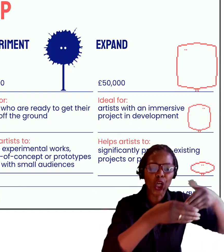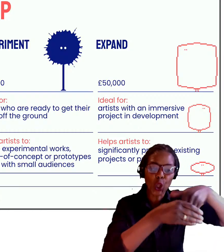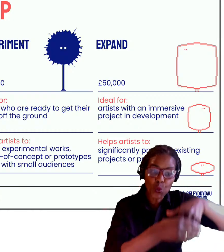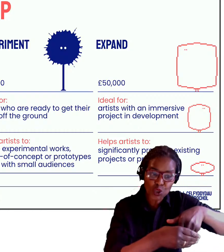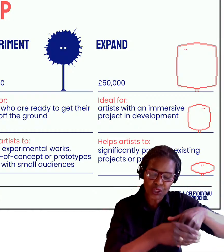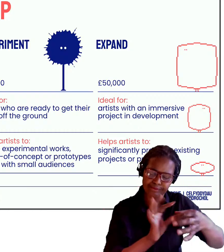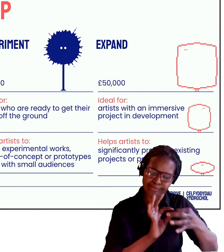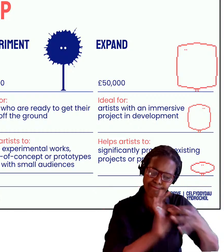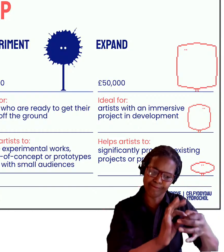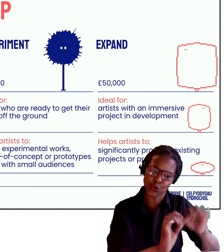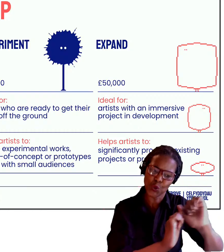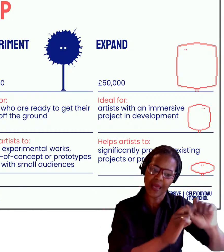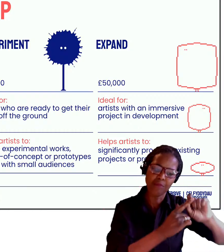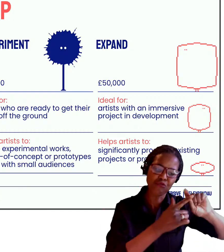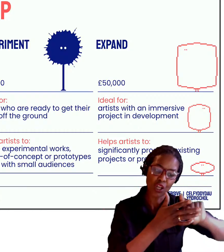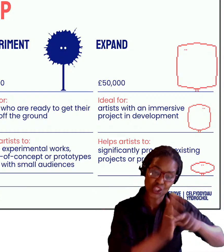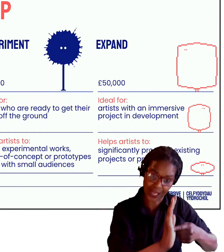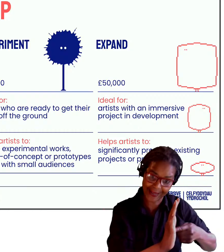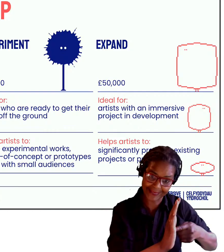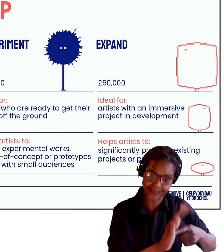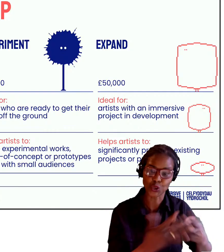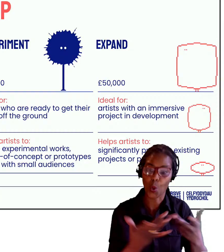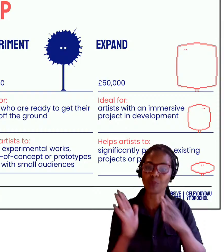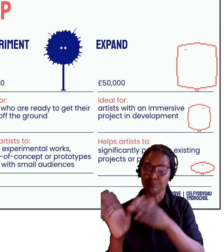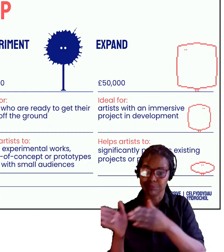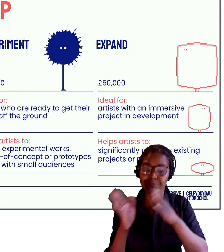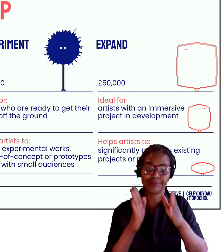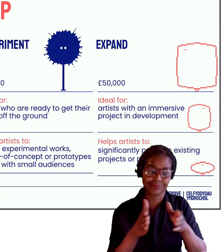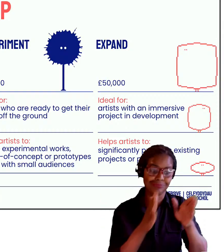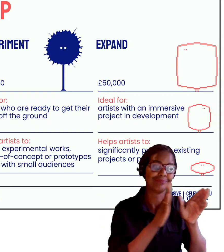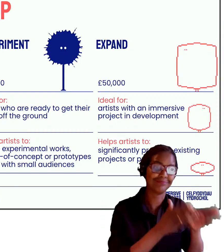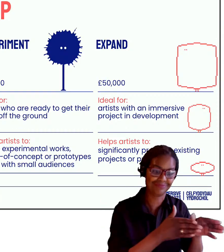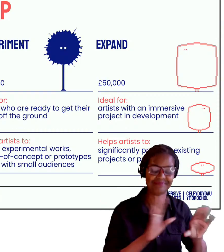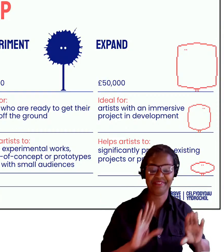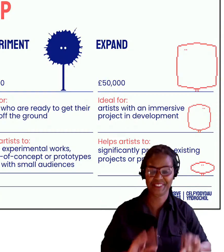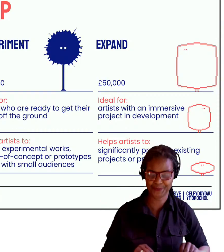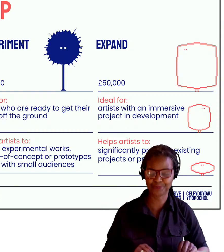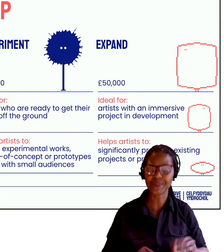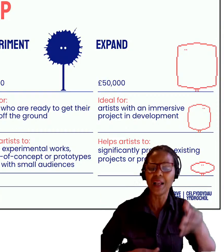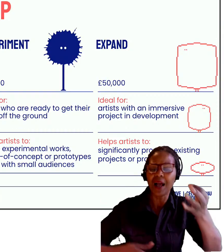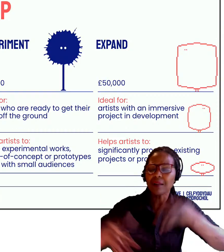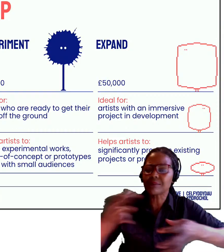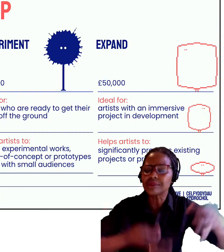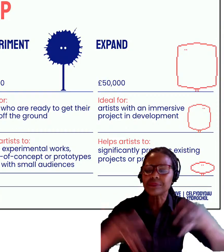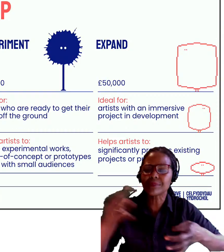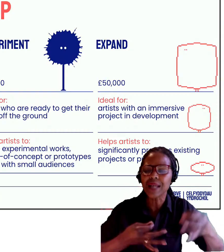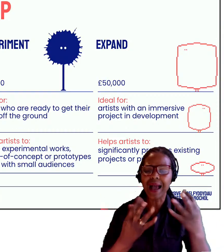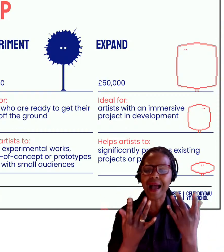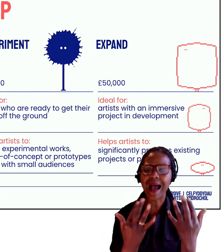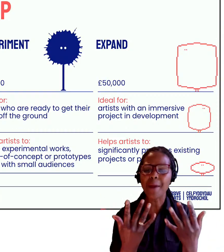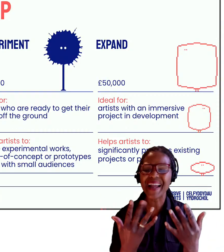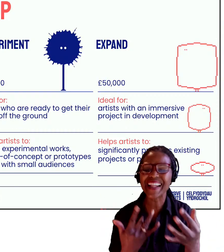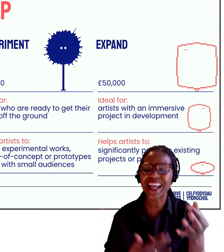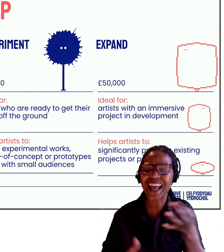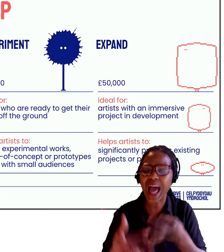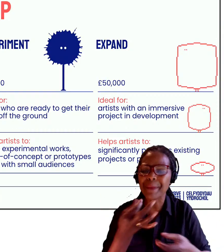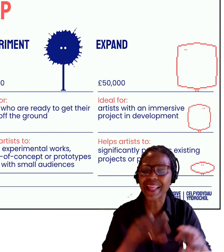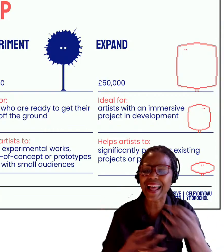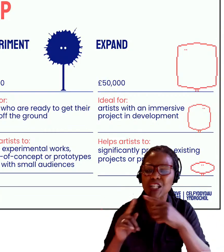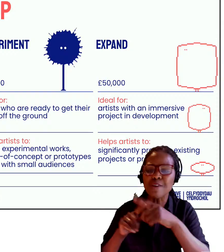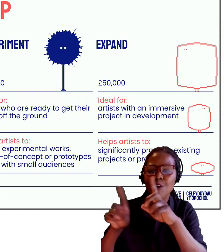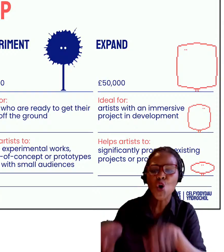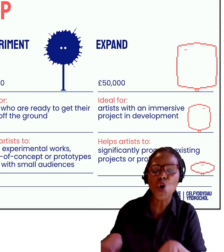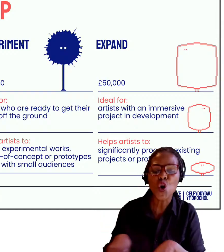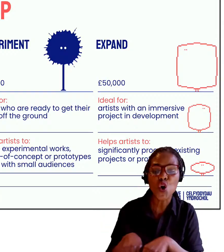December, and we received over 2,500 applications to our first open call. It was a